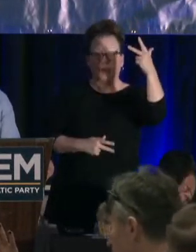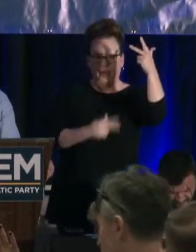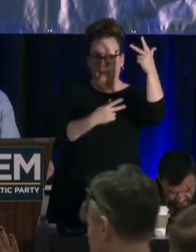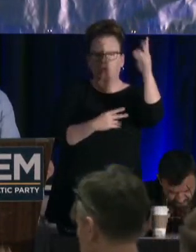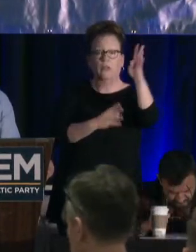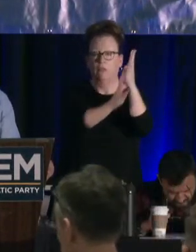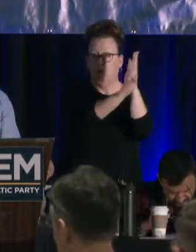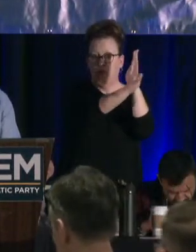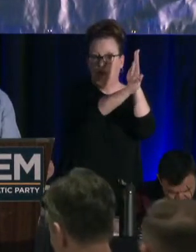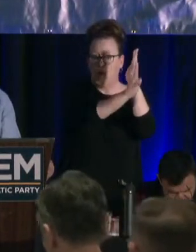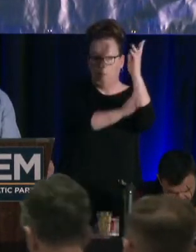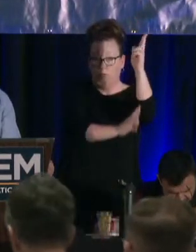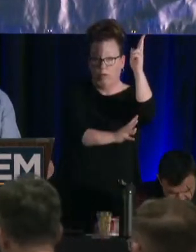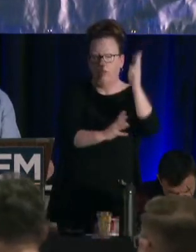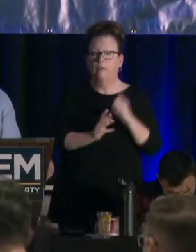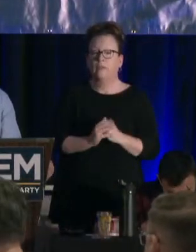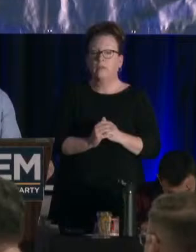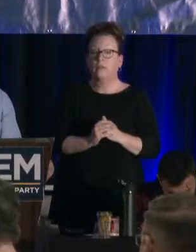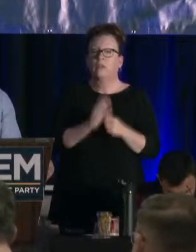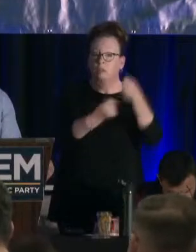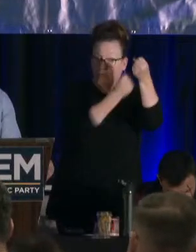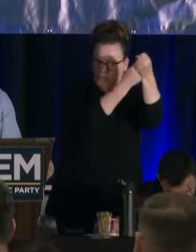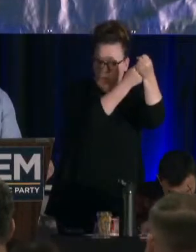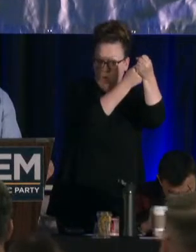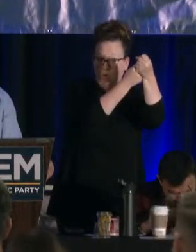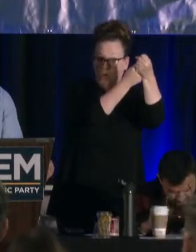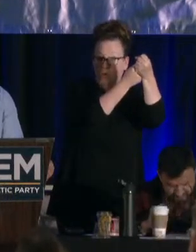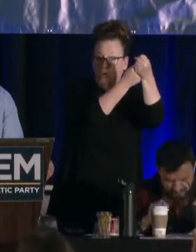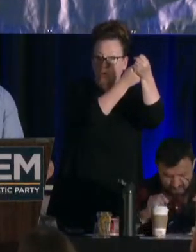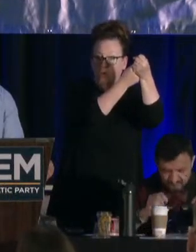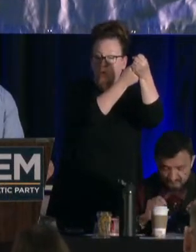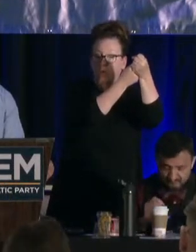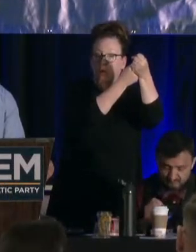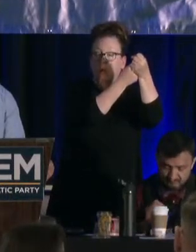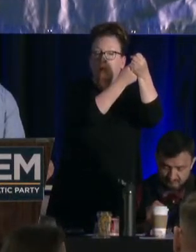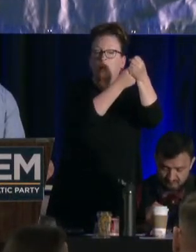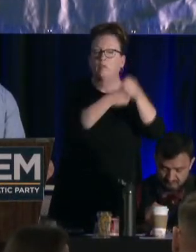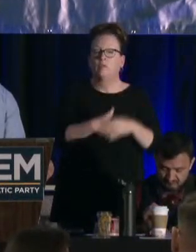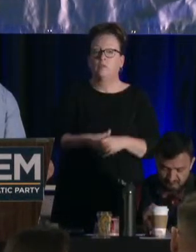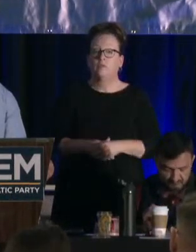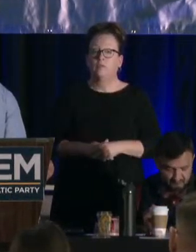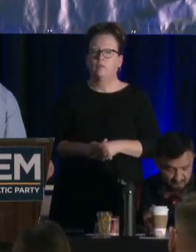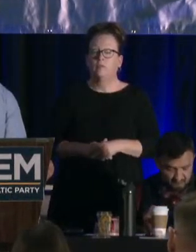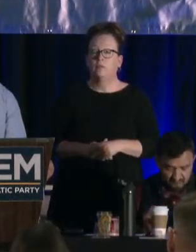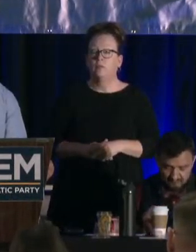please line up. The Just 3 ask who them to go first. one side or the other to the mic.